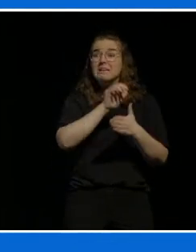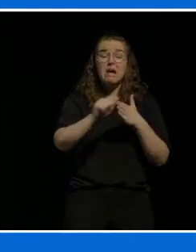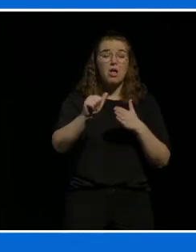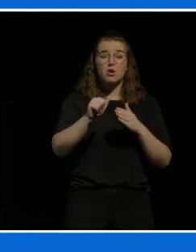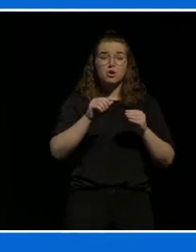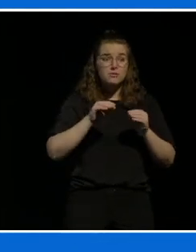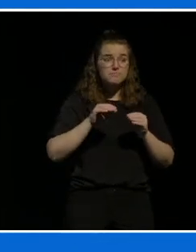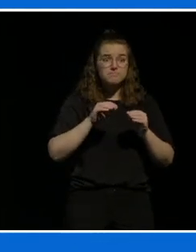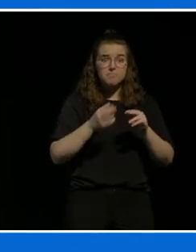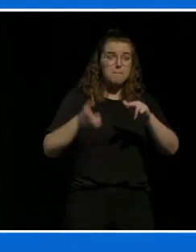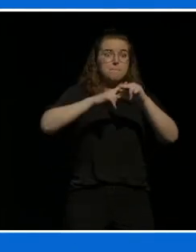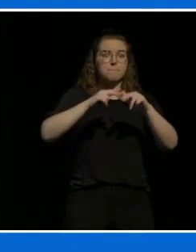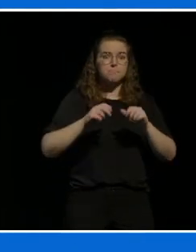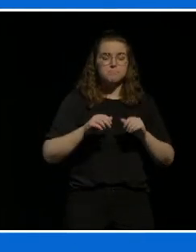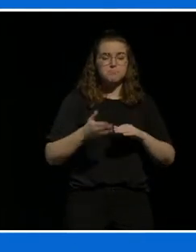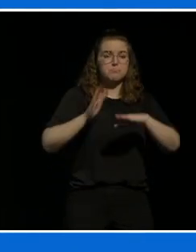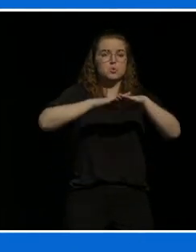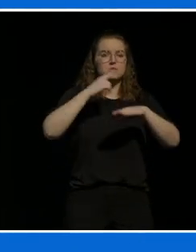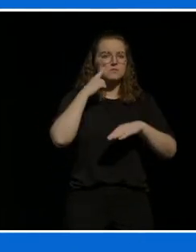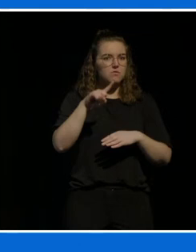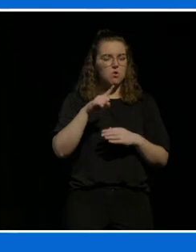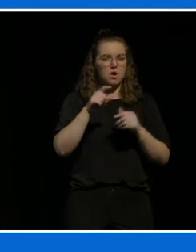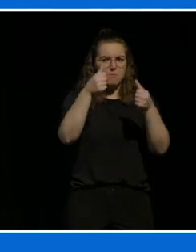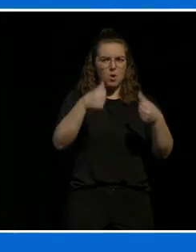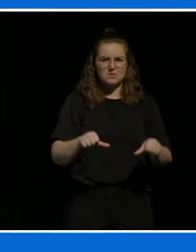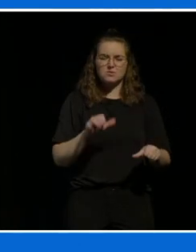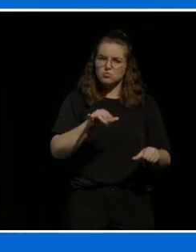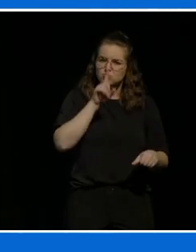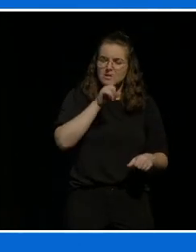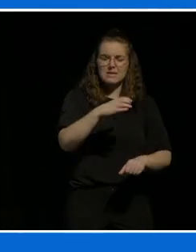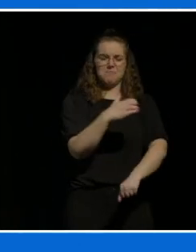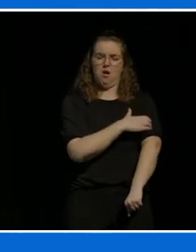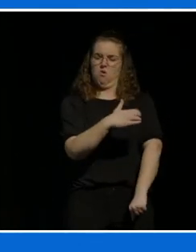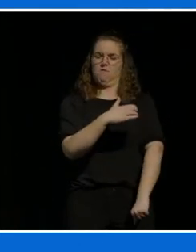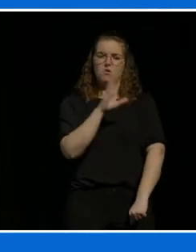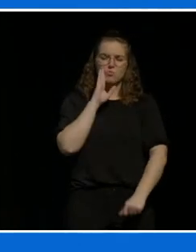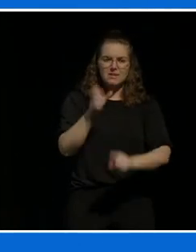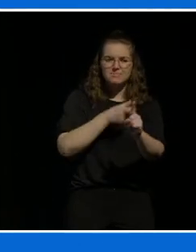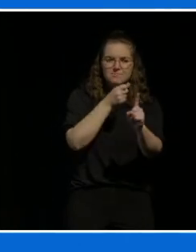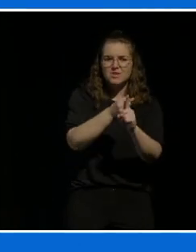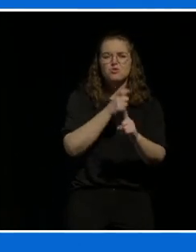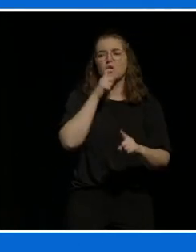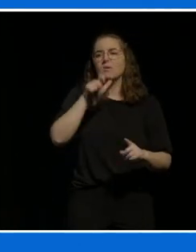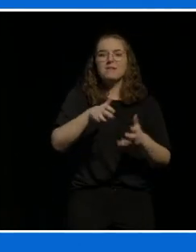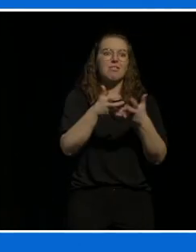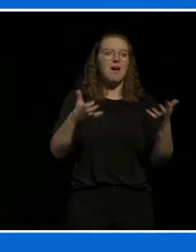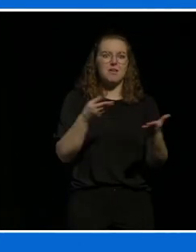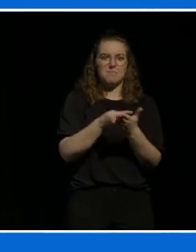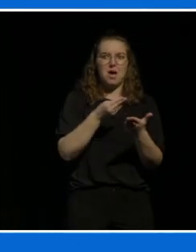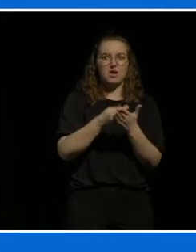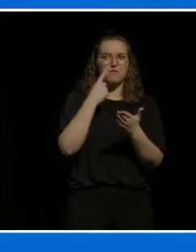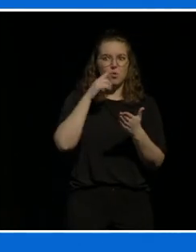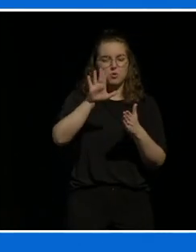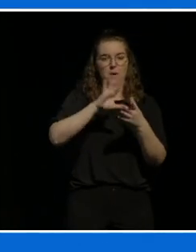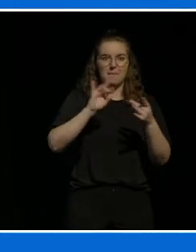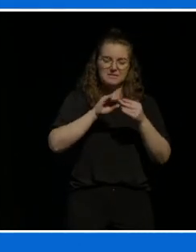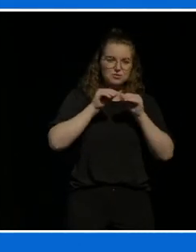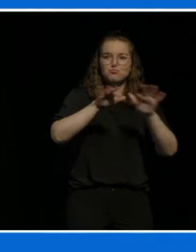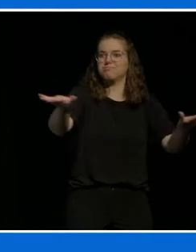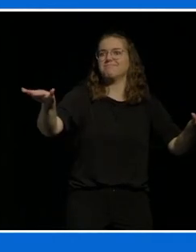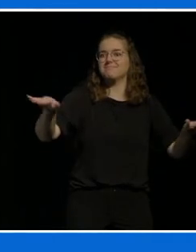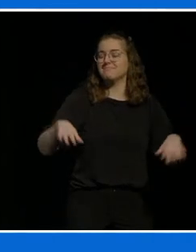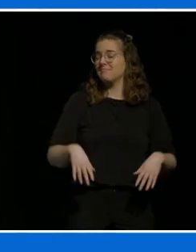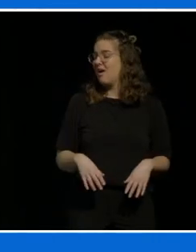for post is really powerful. You don't need a lot of money to have the message spread. I love that point,